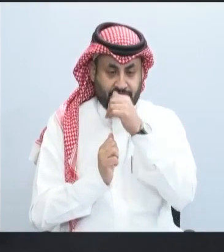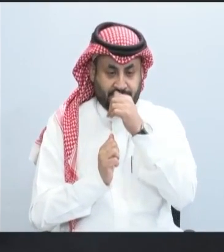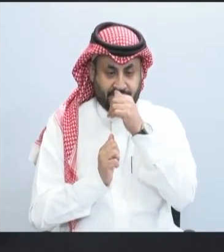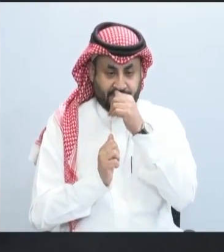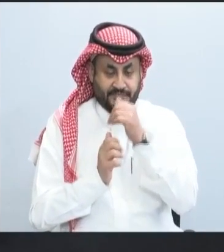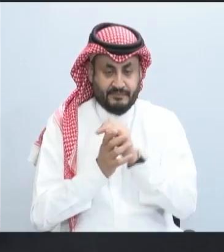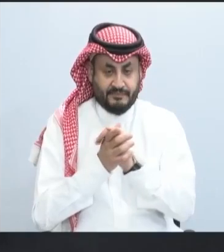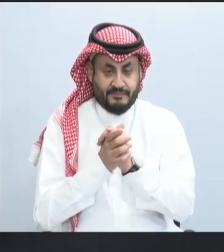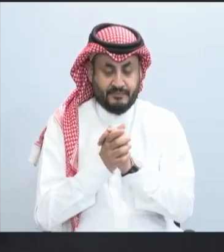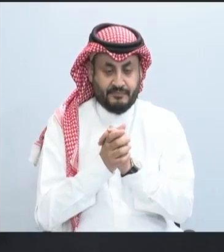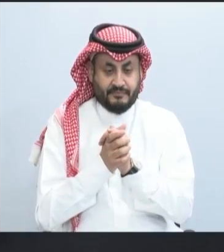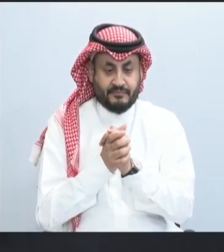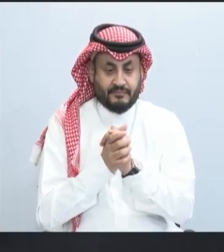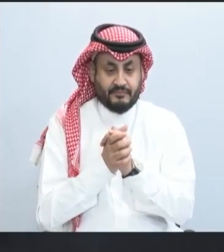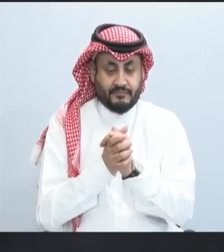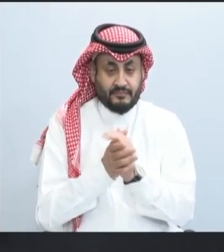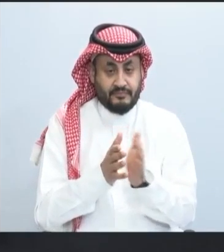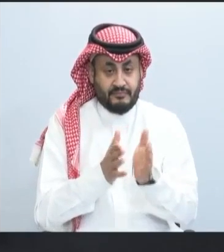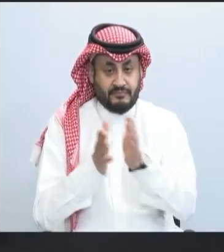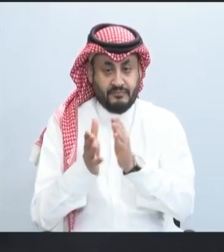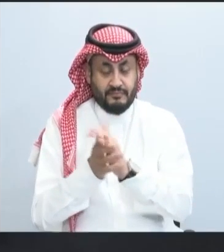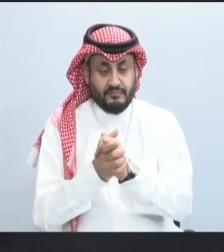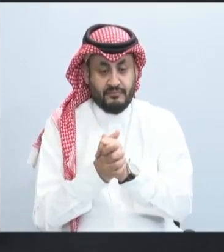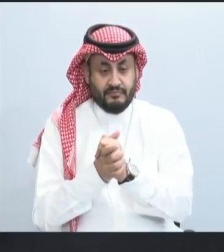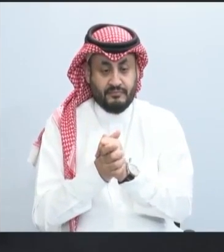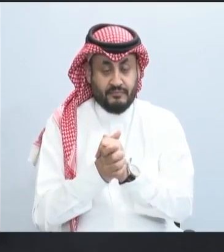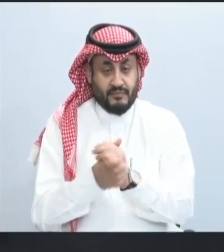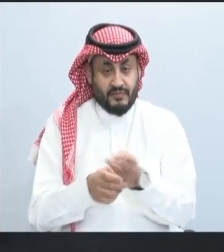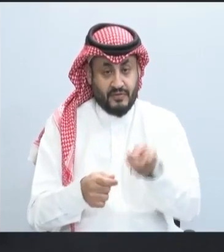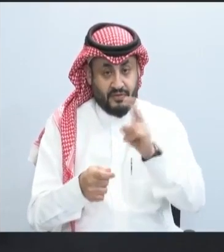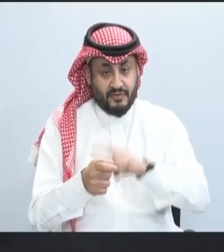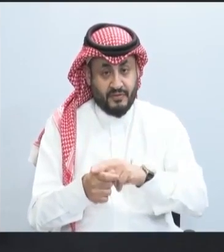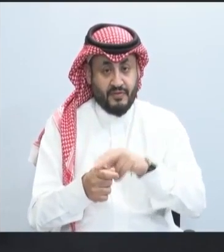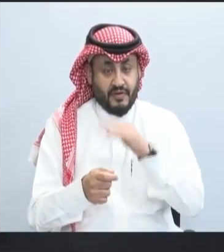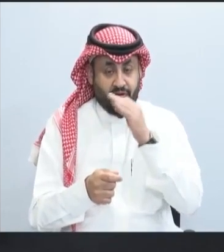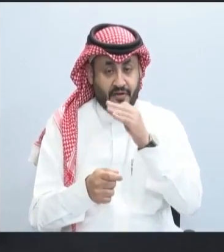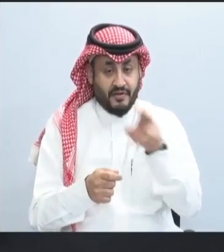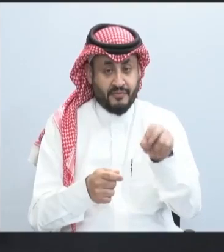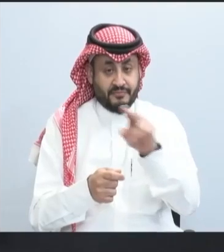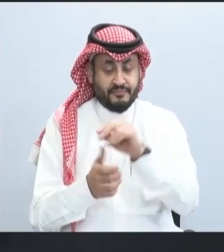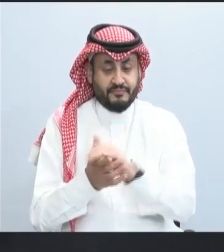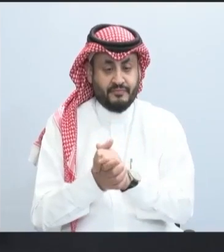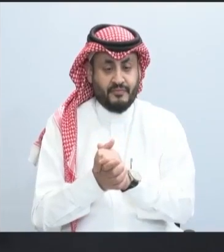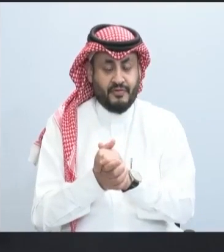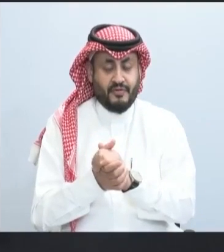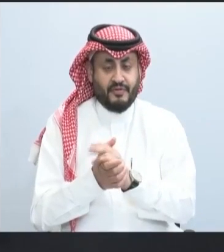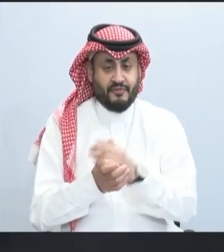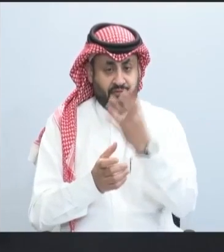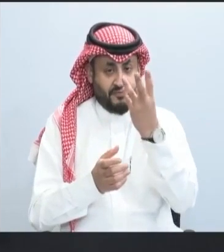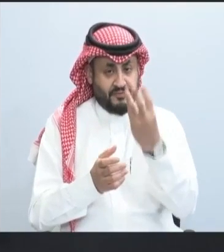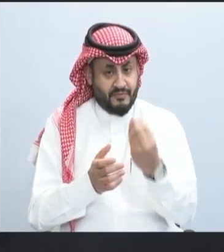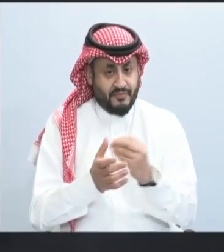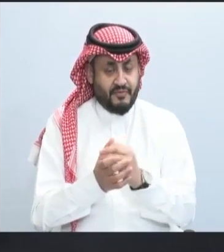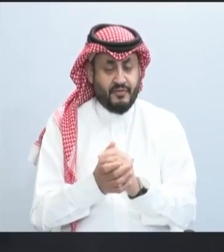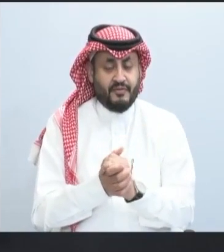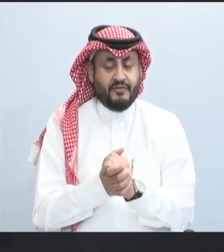to. And after this, I would like you to repeat after me, so we can all together